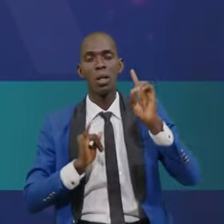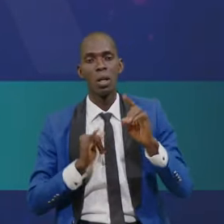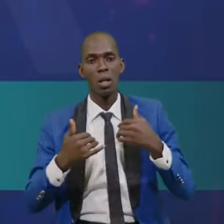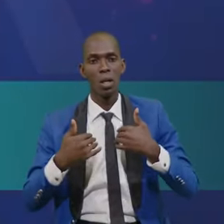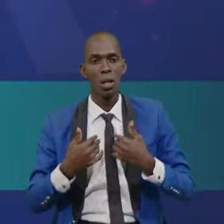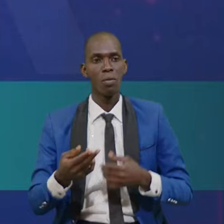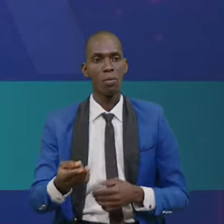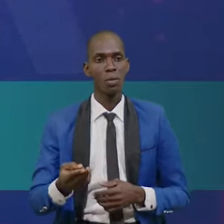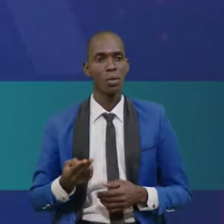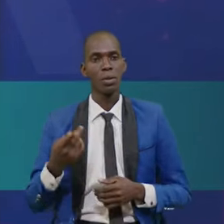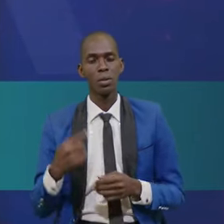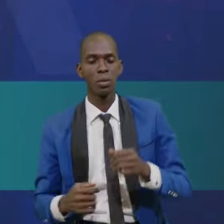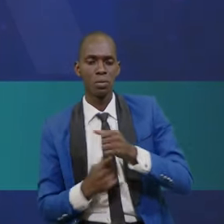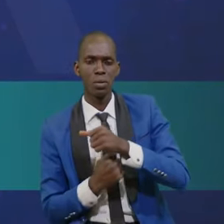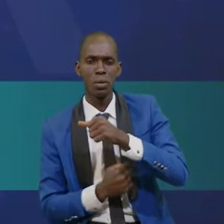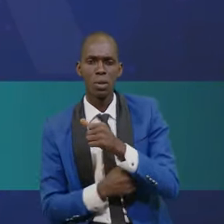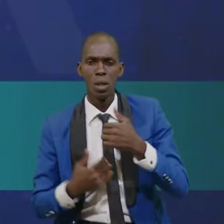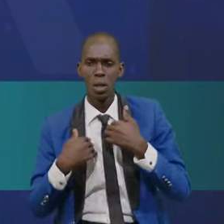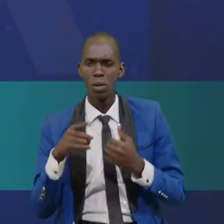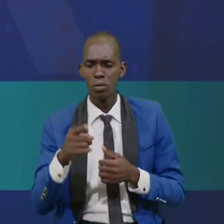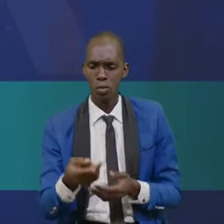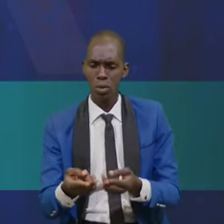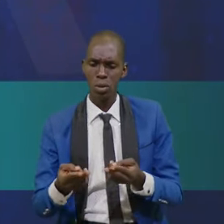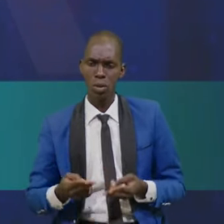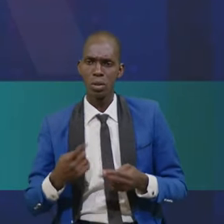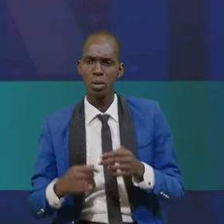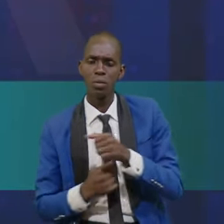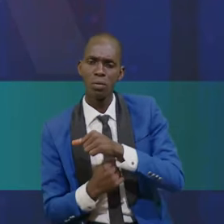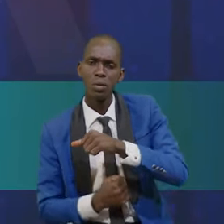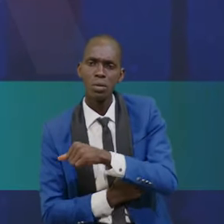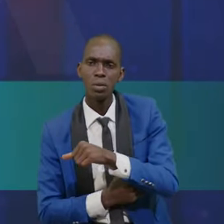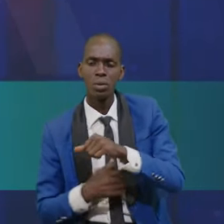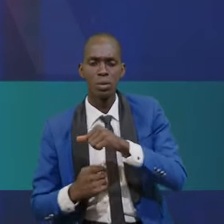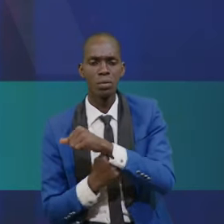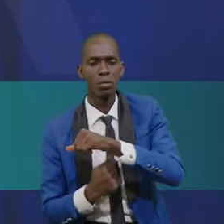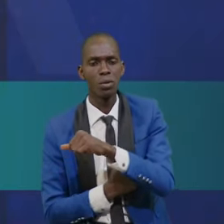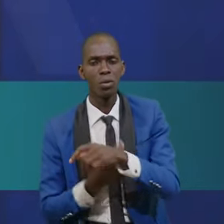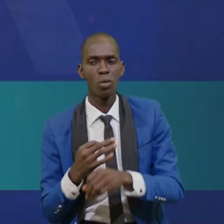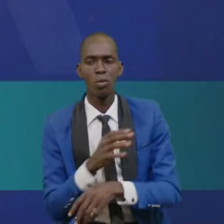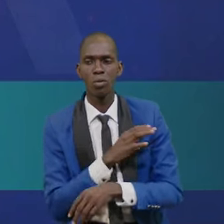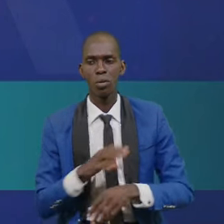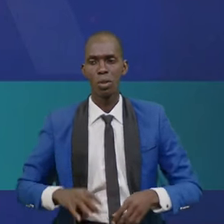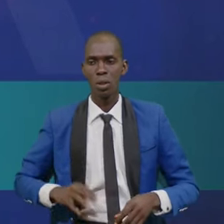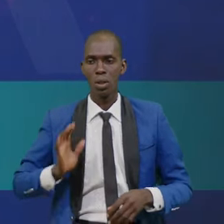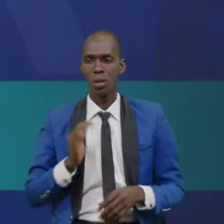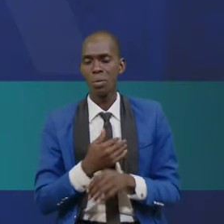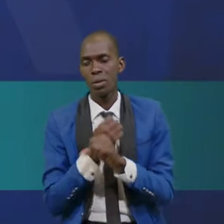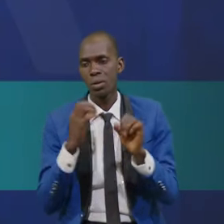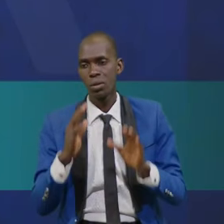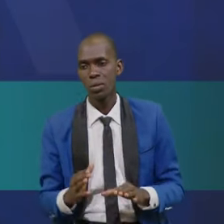foundation. Have you laid the foundation? The foundation of Christ, our Savior. Christ, our